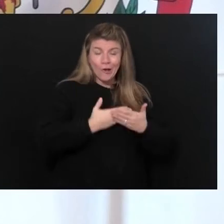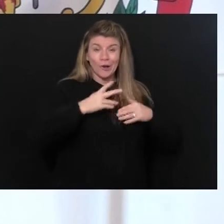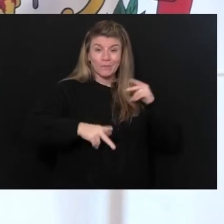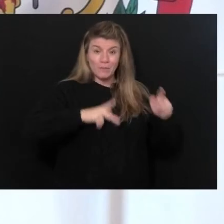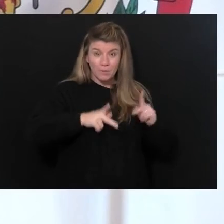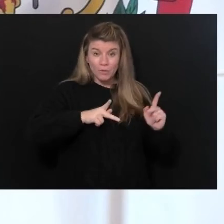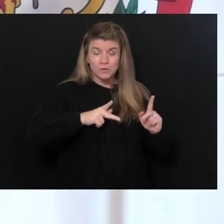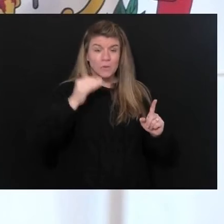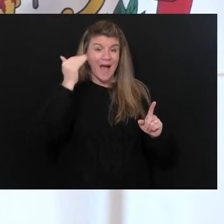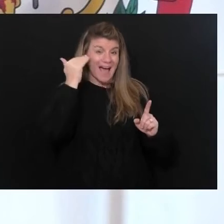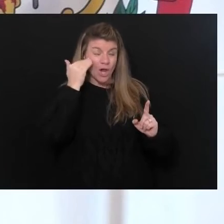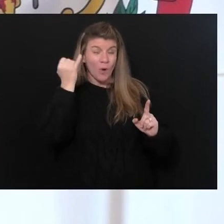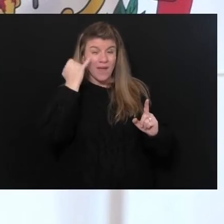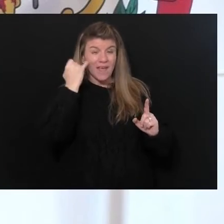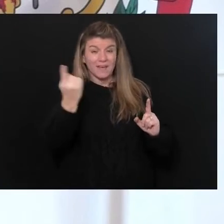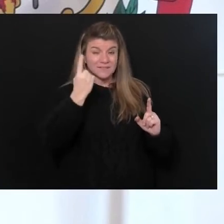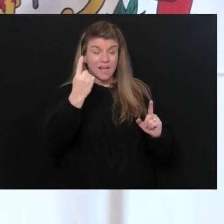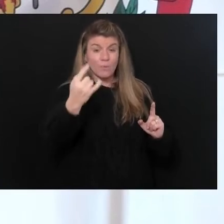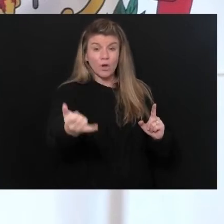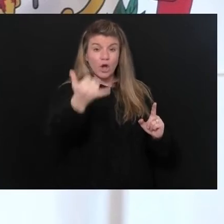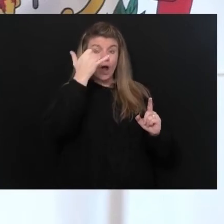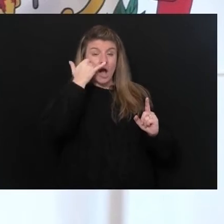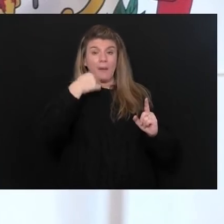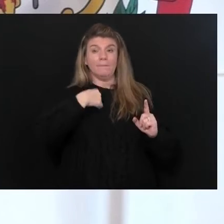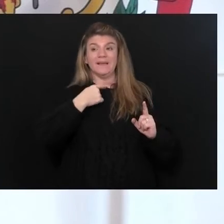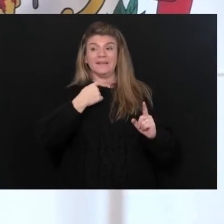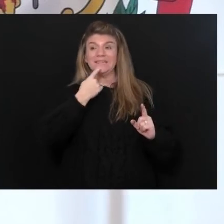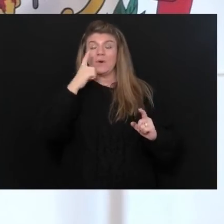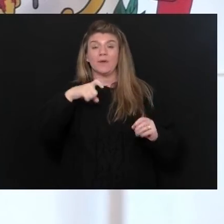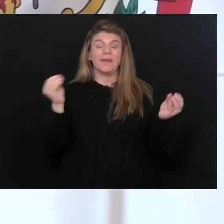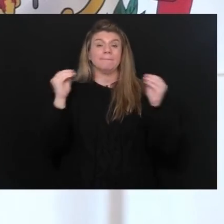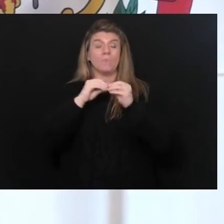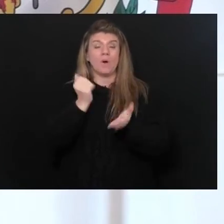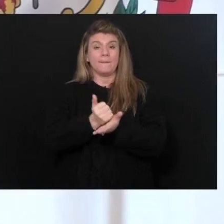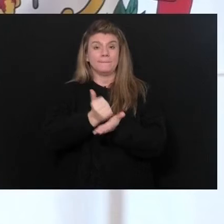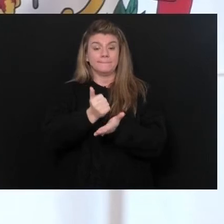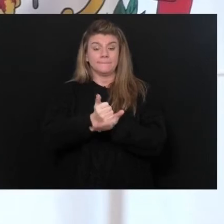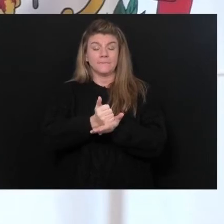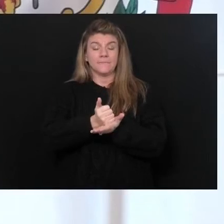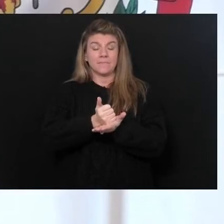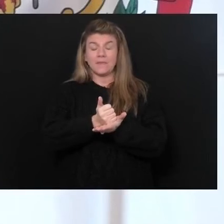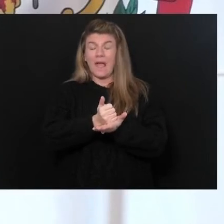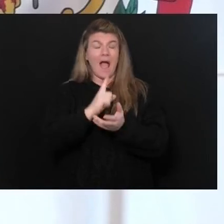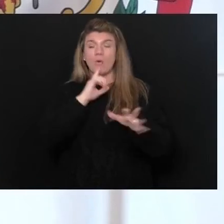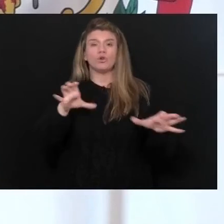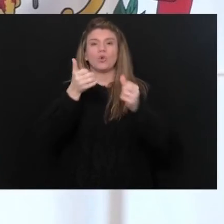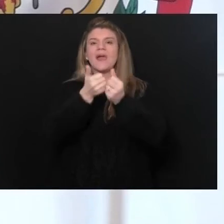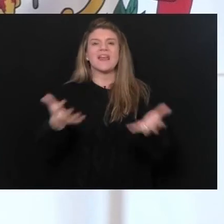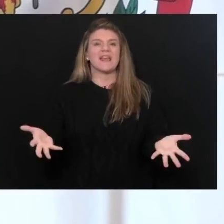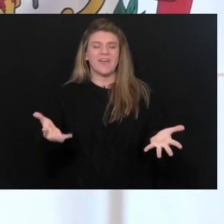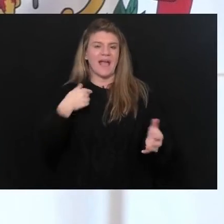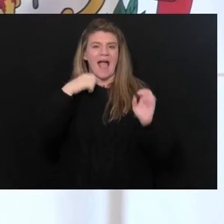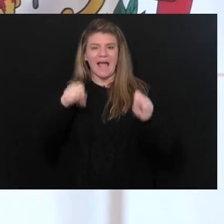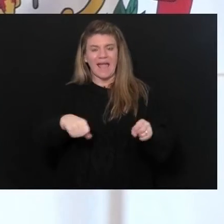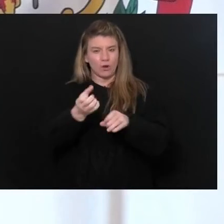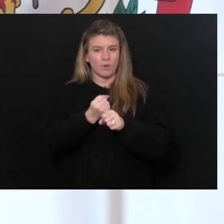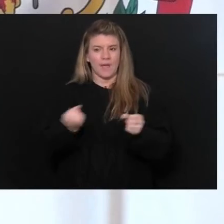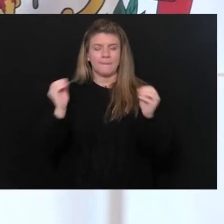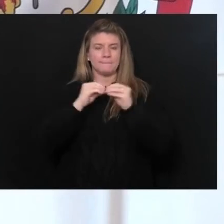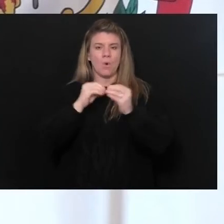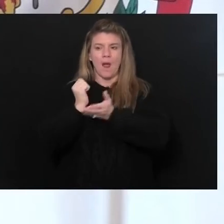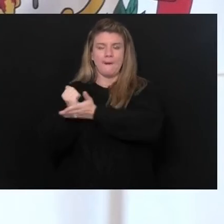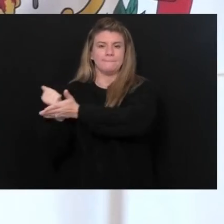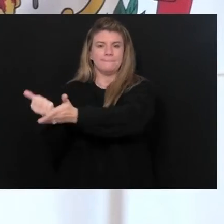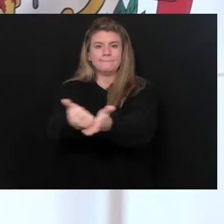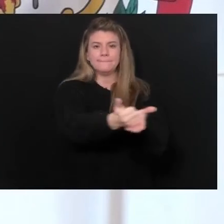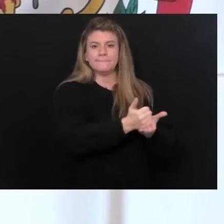were to call me and say, we got to have more help, I'll do anything and everything to get them more help, and I'll get them